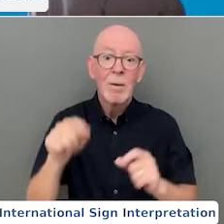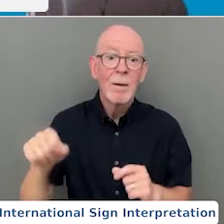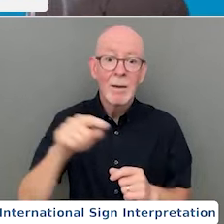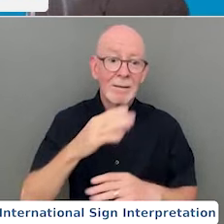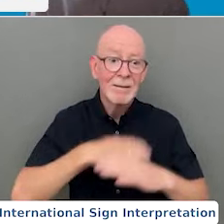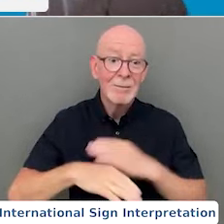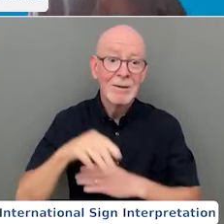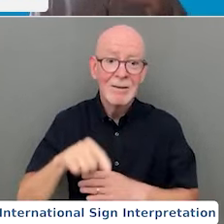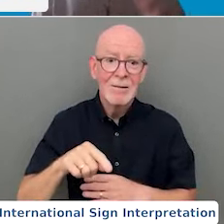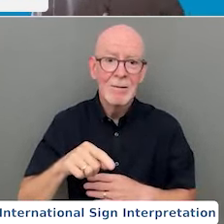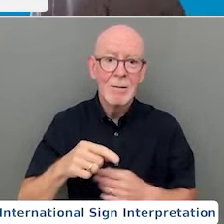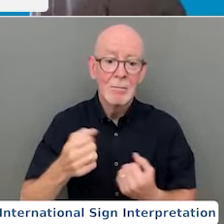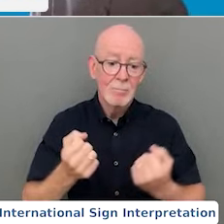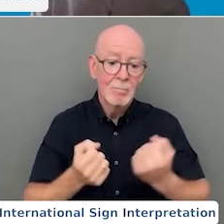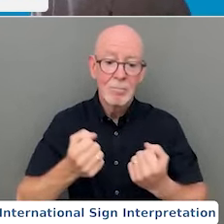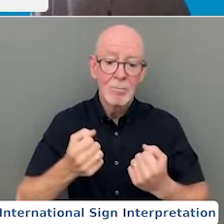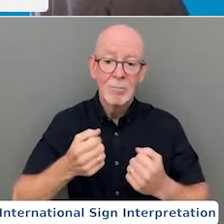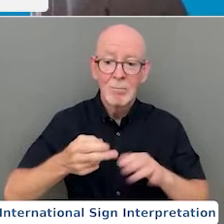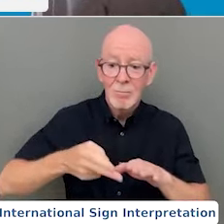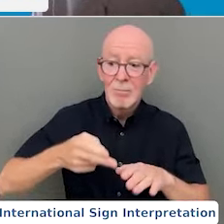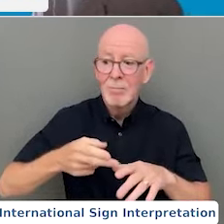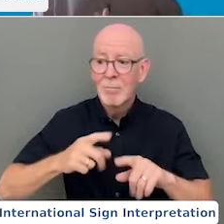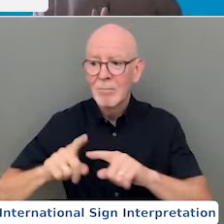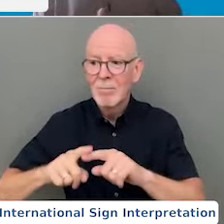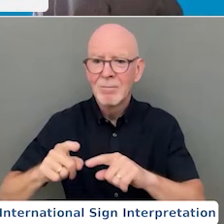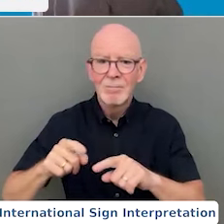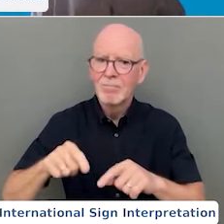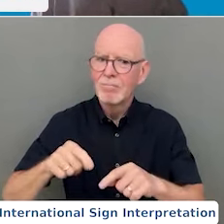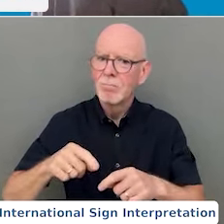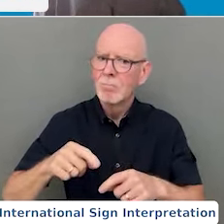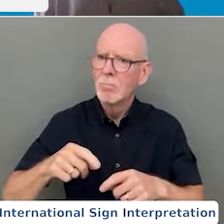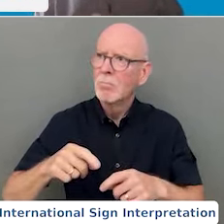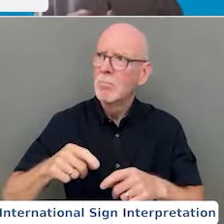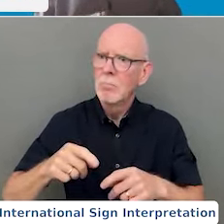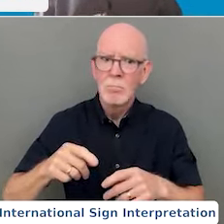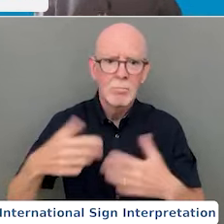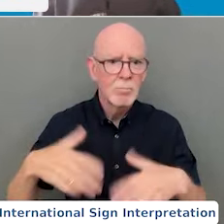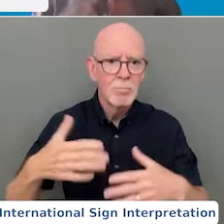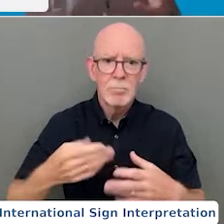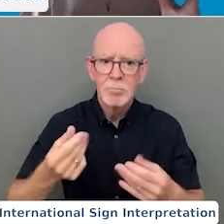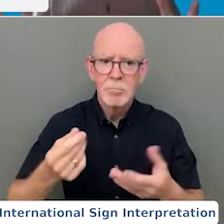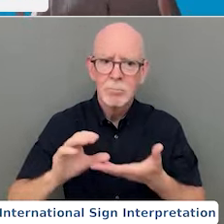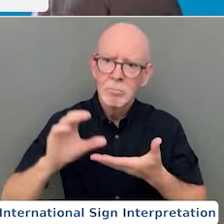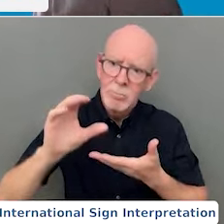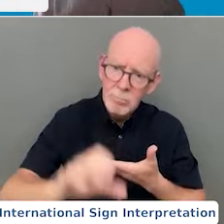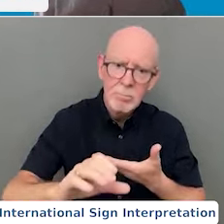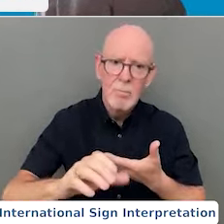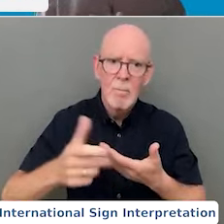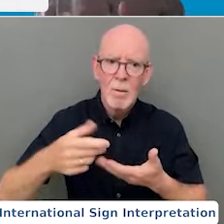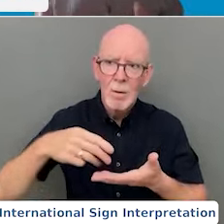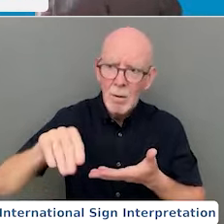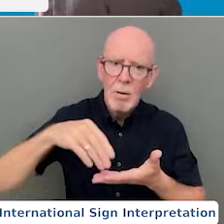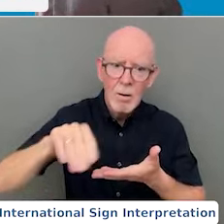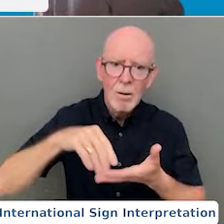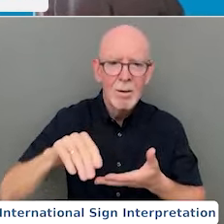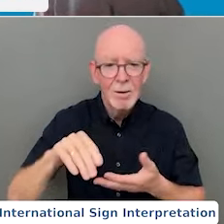to take an example that was shared with us a few years ago by a colleague from Thailand with regards to his transport cost. We